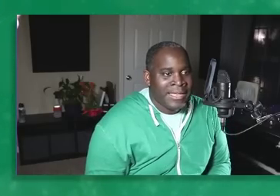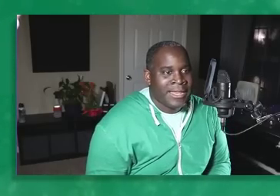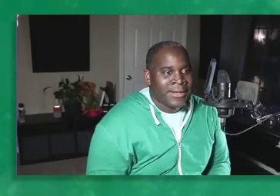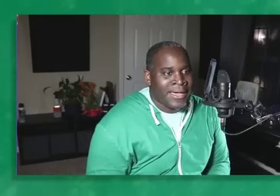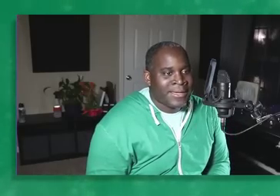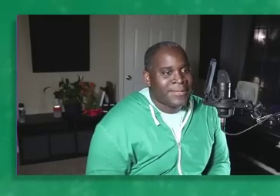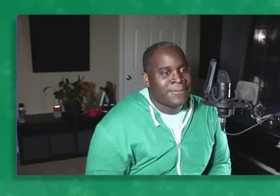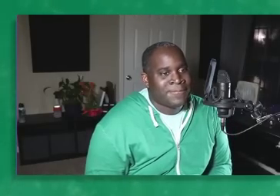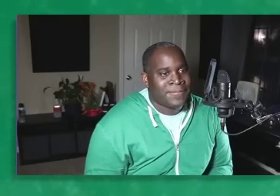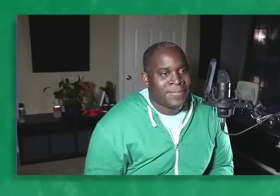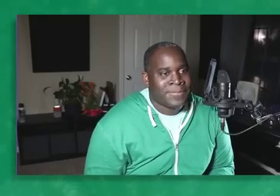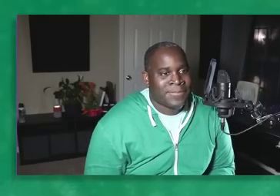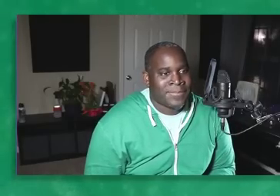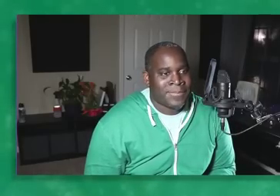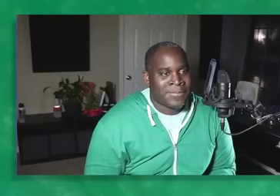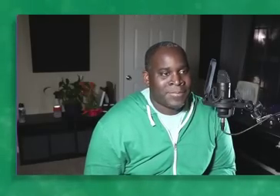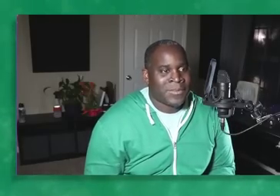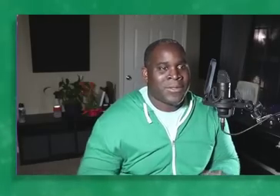Knock, knock.